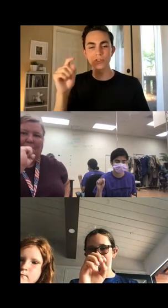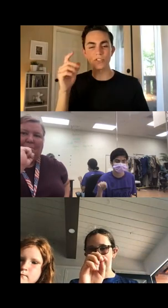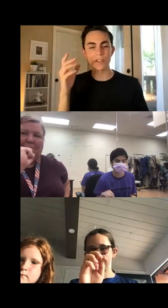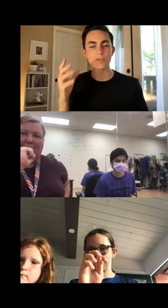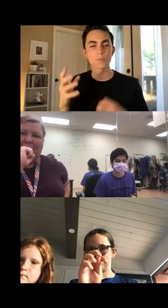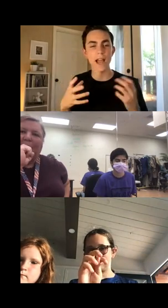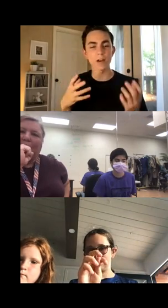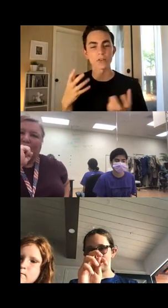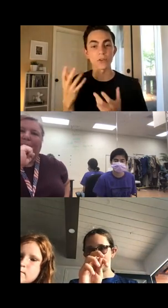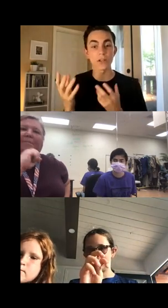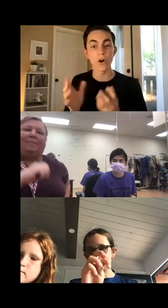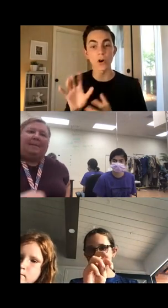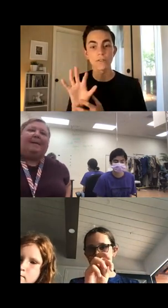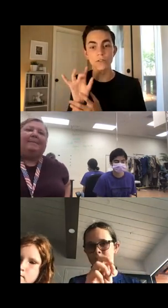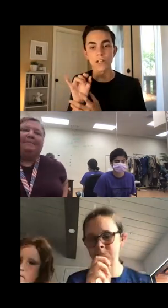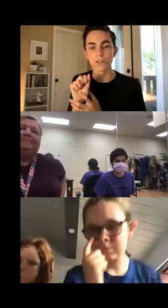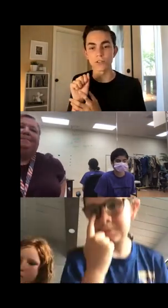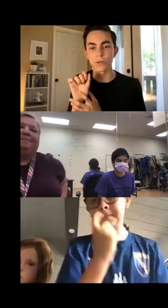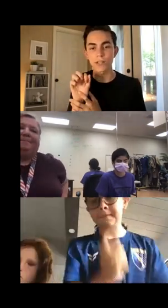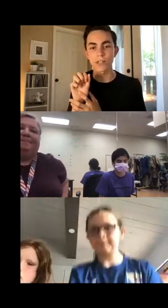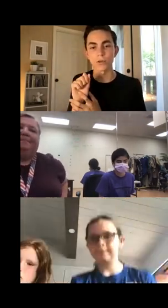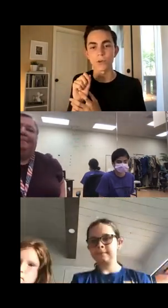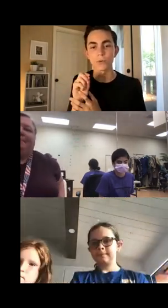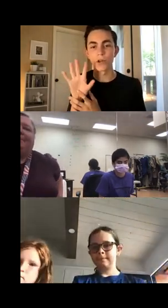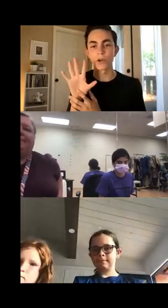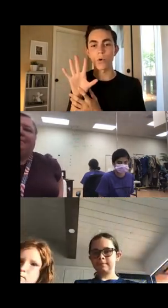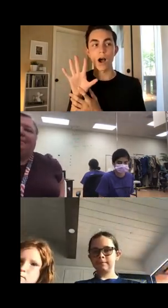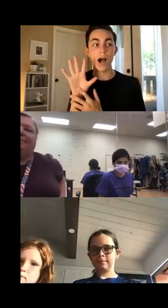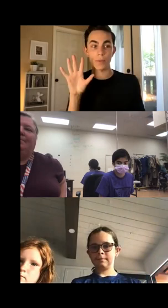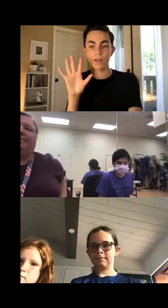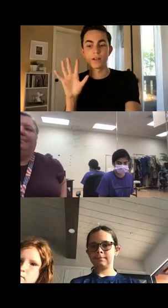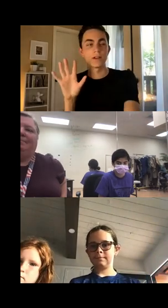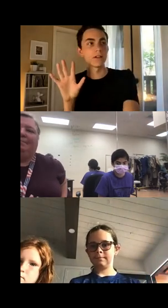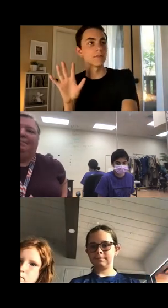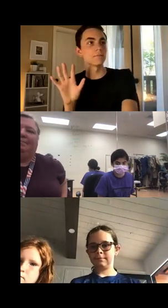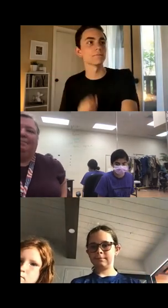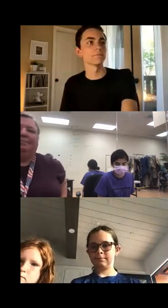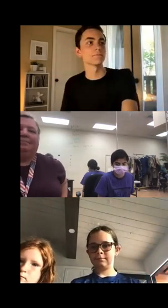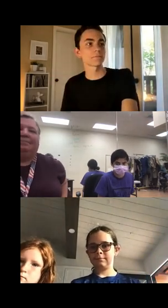So you start to see those patterns, right? All of those letters are right here. We don't go up.